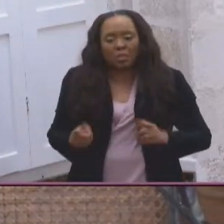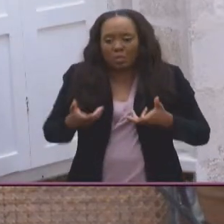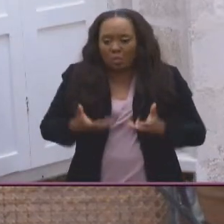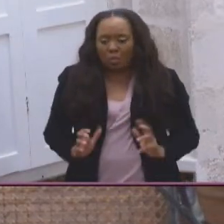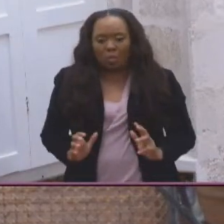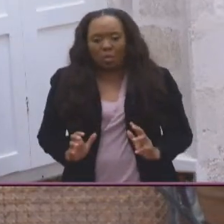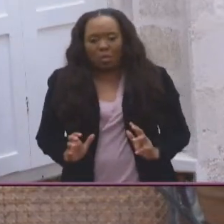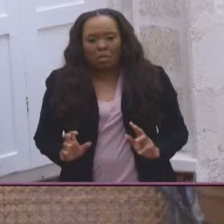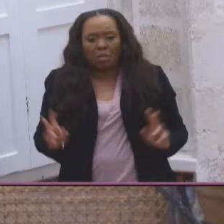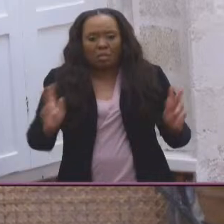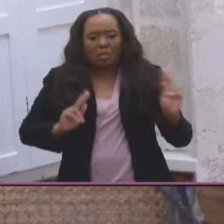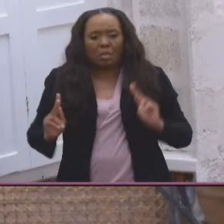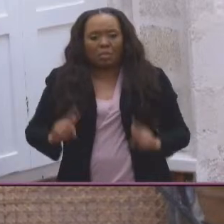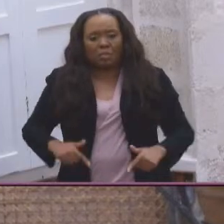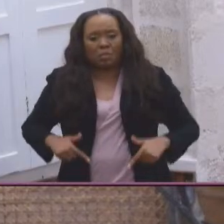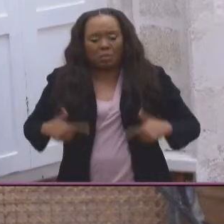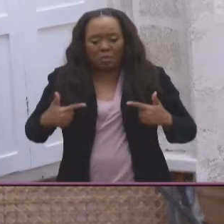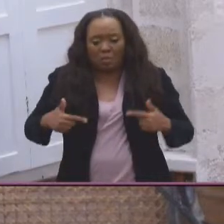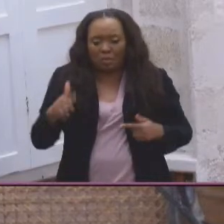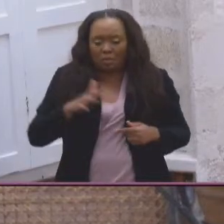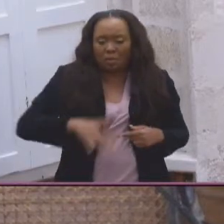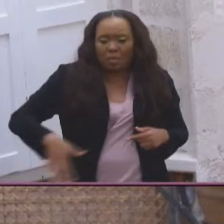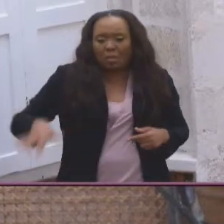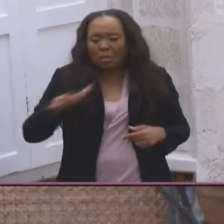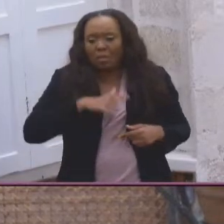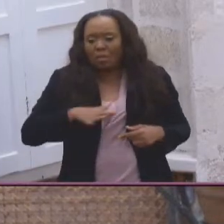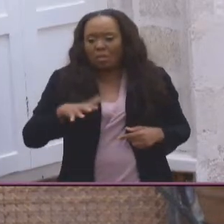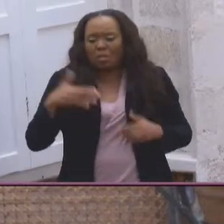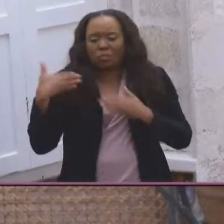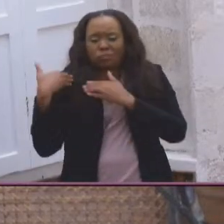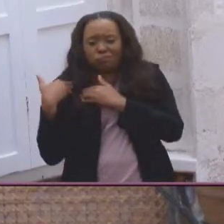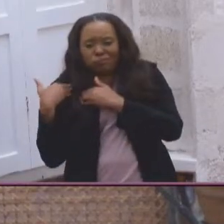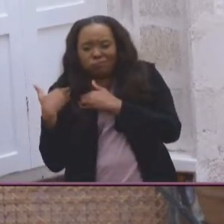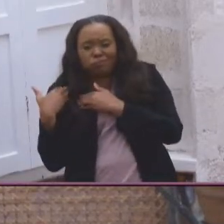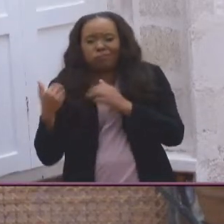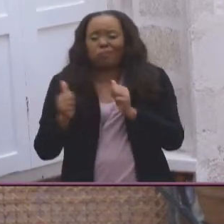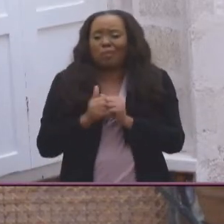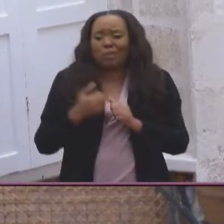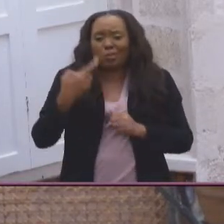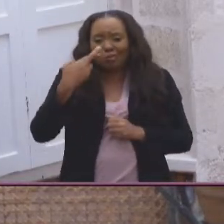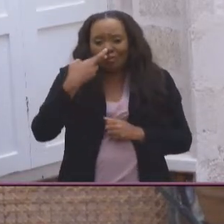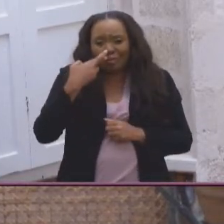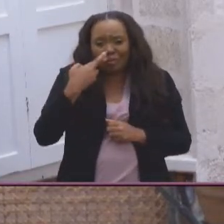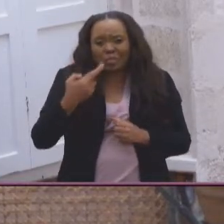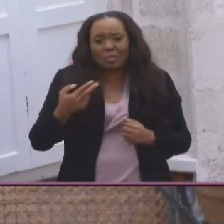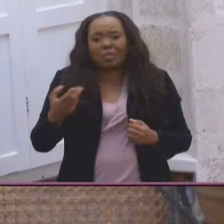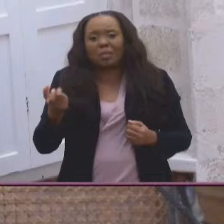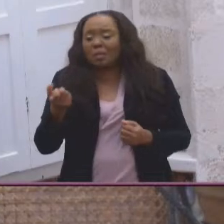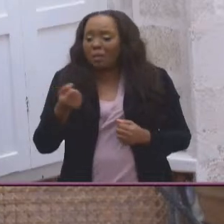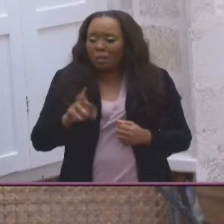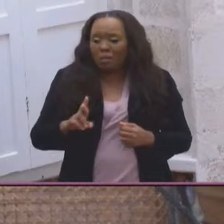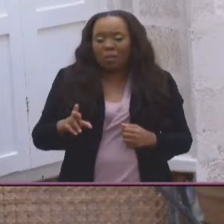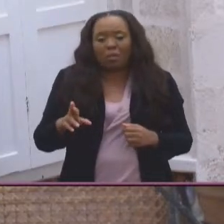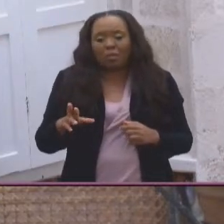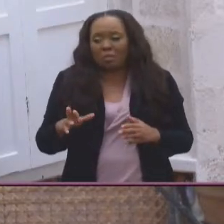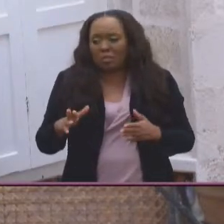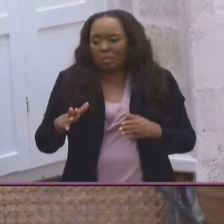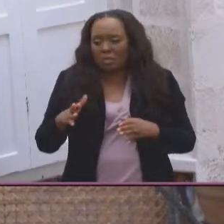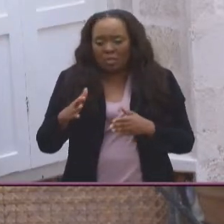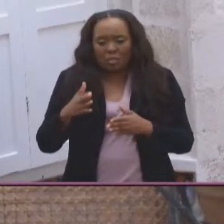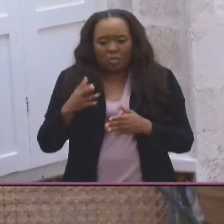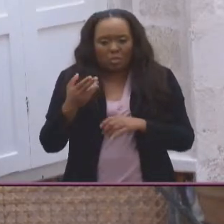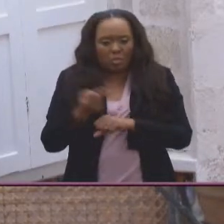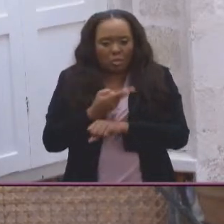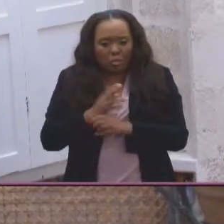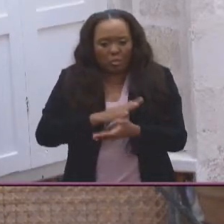the impact of the rodents and the infestation, or that they can make adequate use of those facilities as well